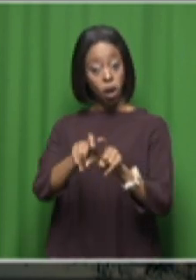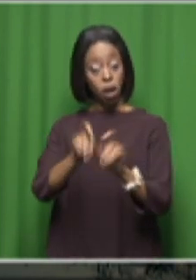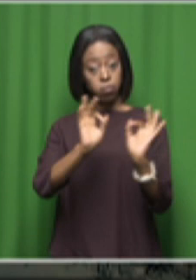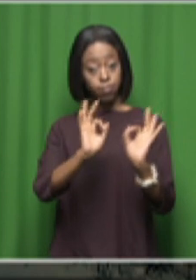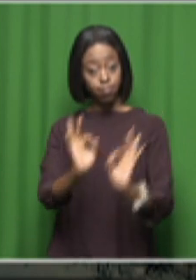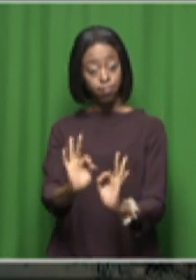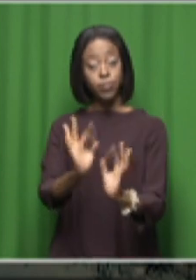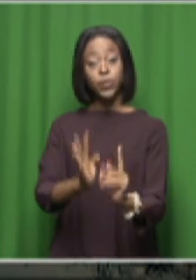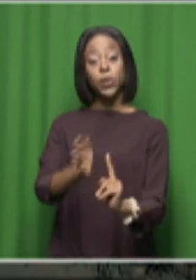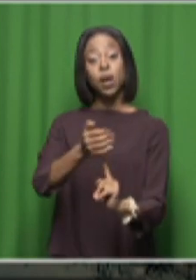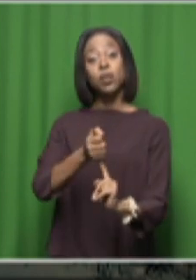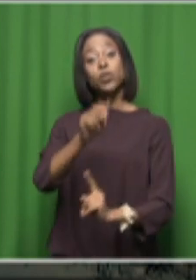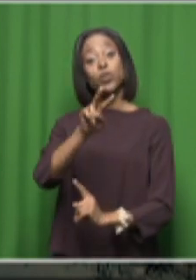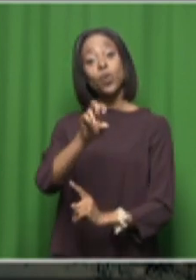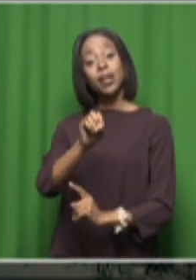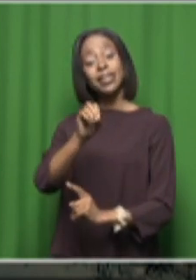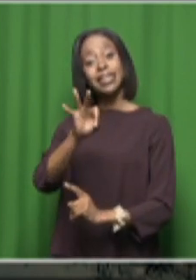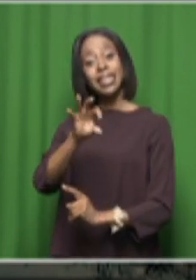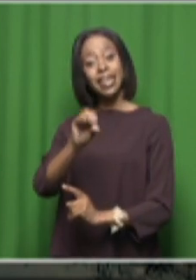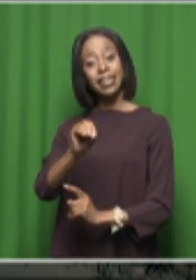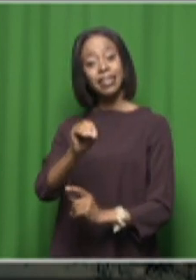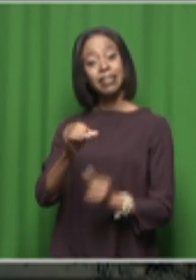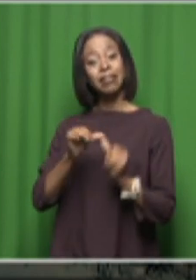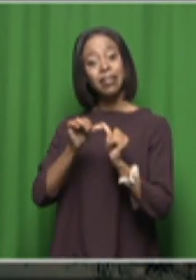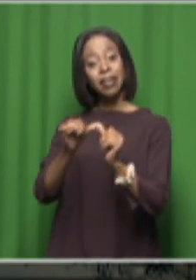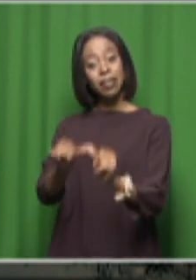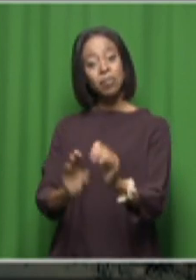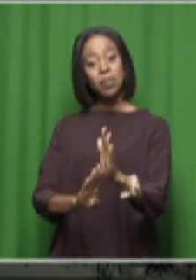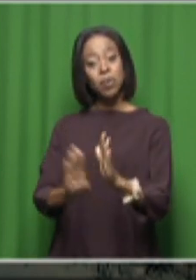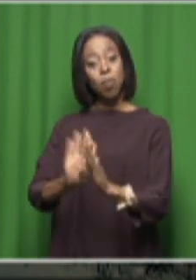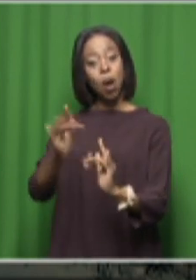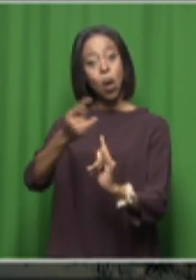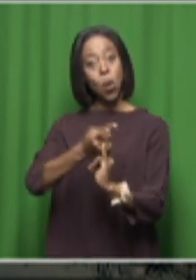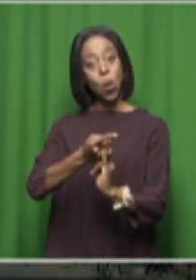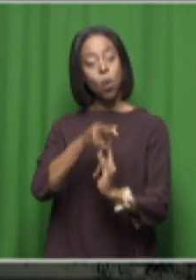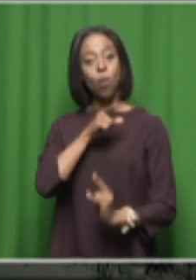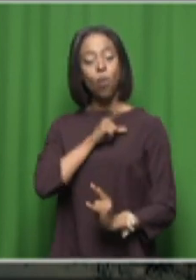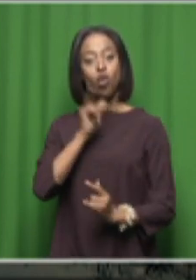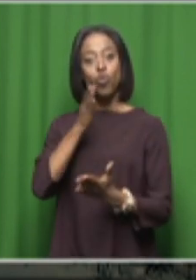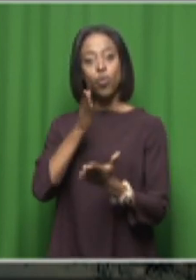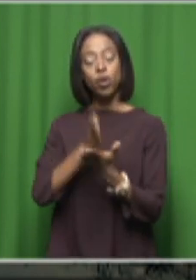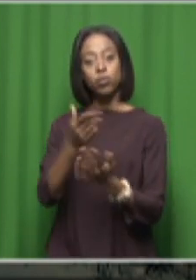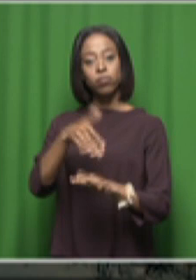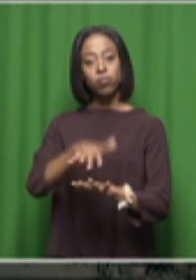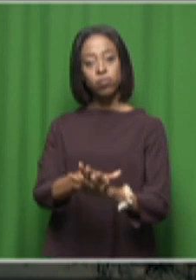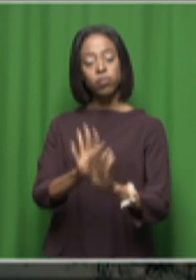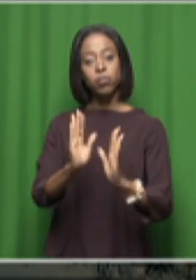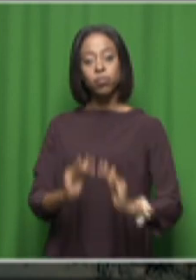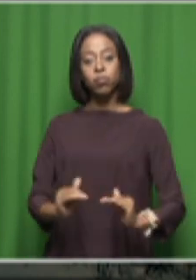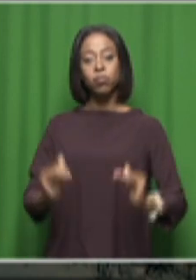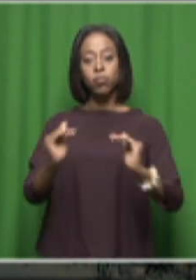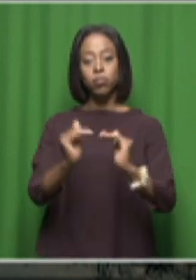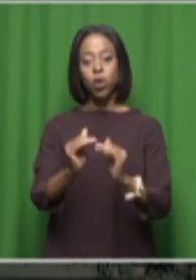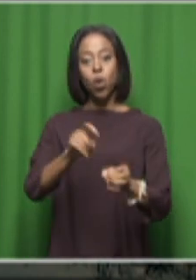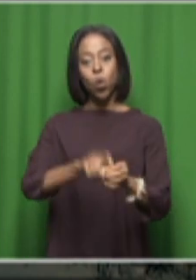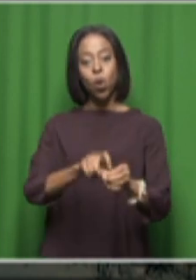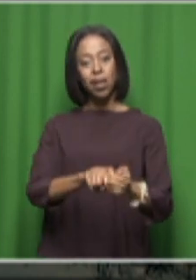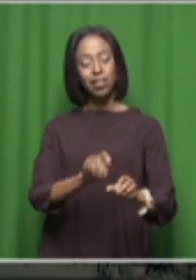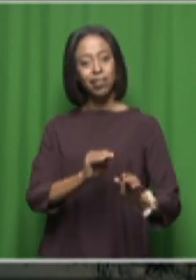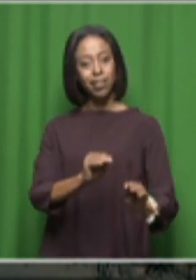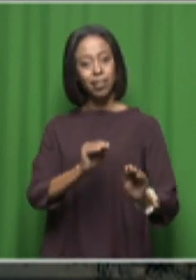to achieve the 2030 Sustainable Development Goal of ensuring inclusive and equitable